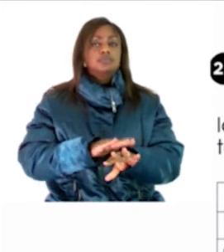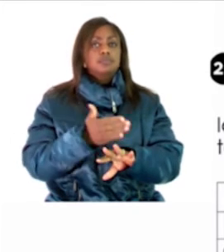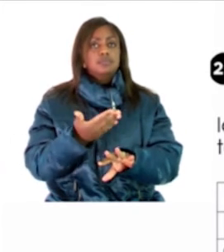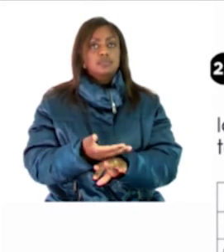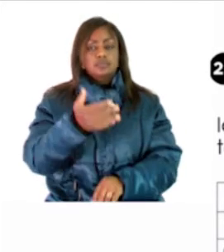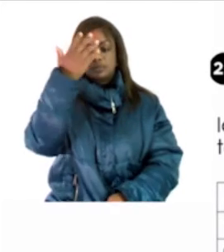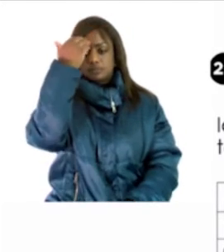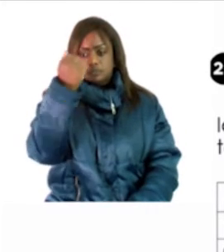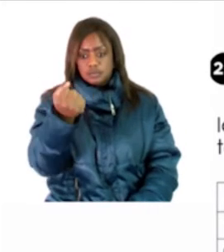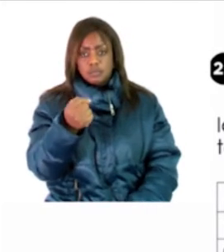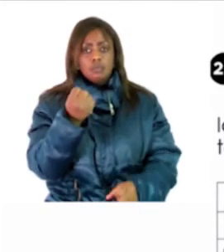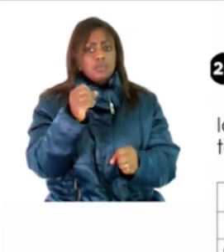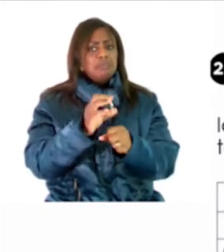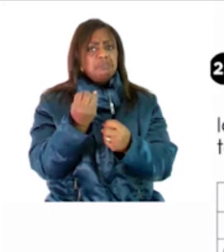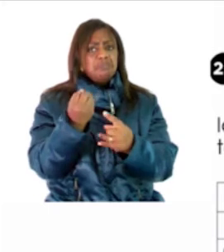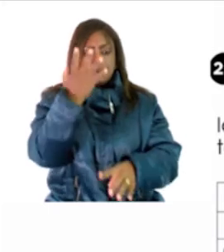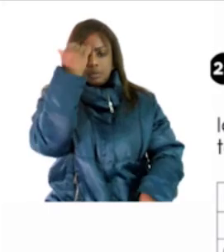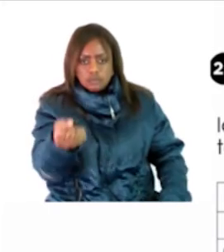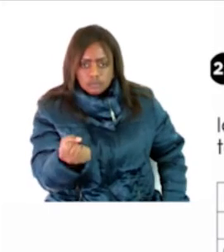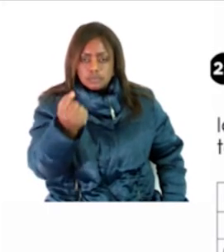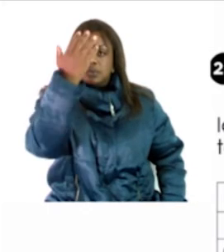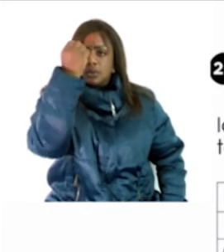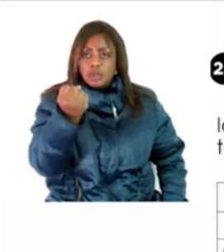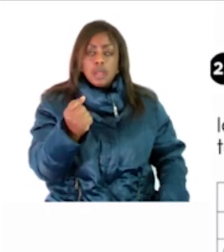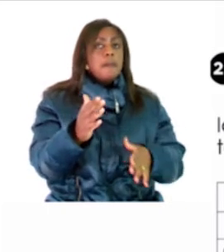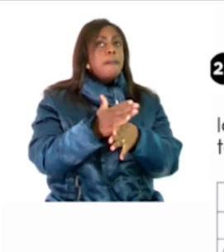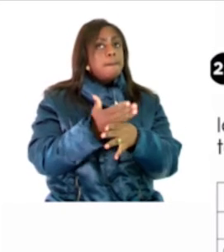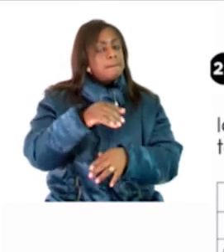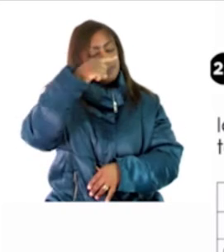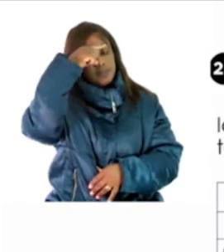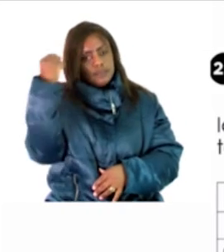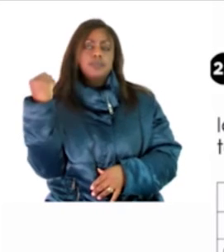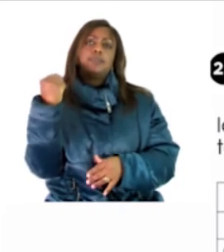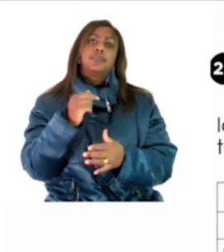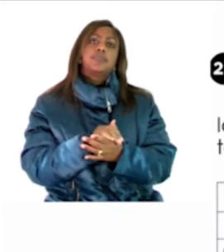times just on the spot because they are not by themselves.